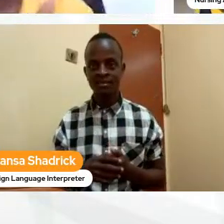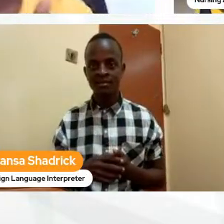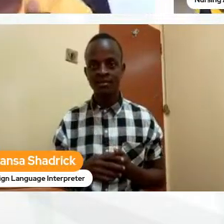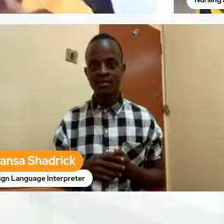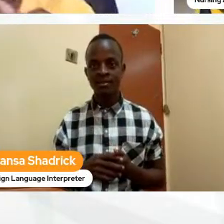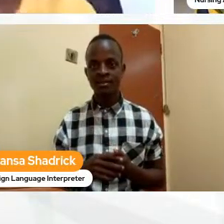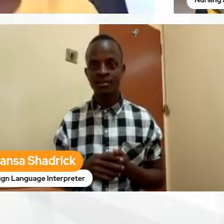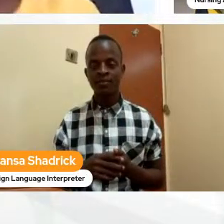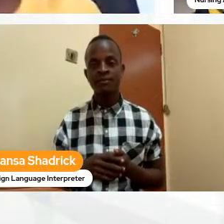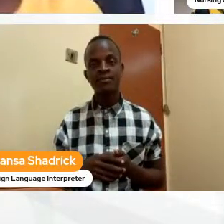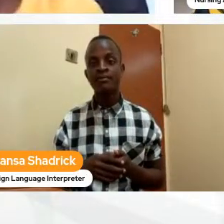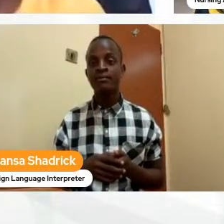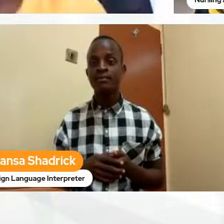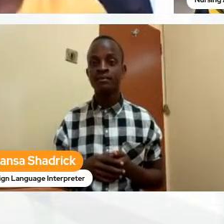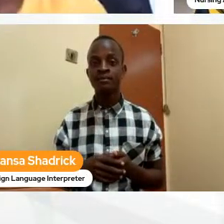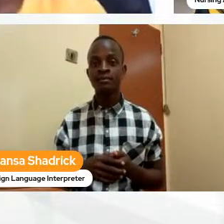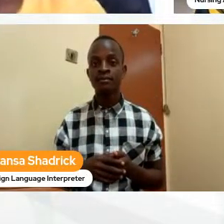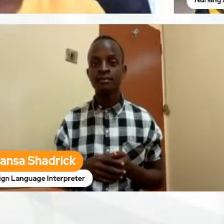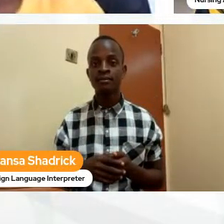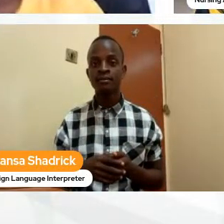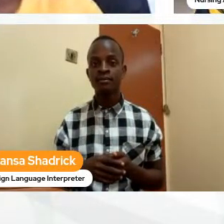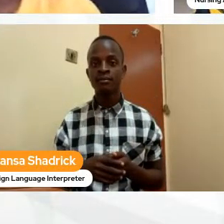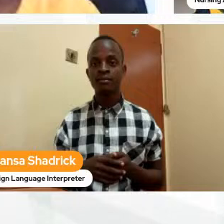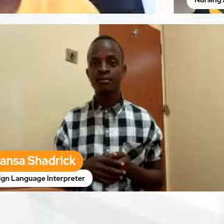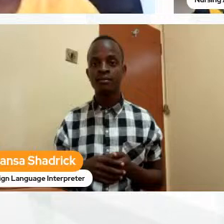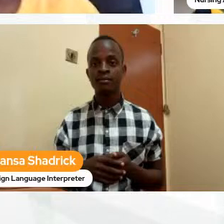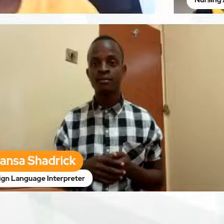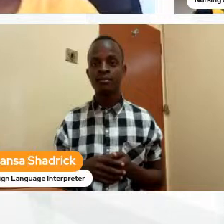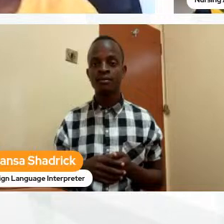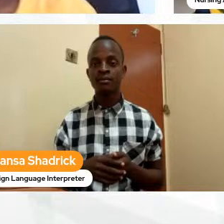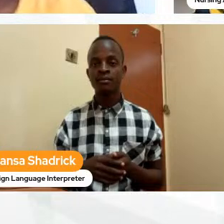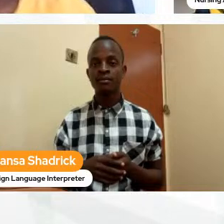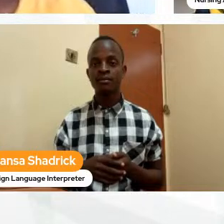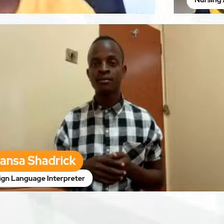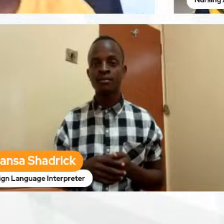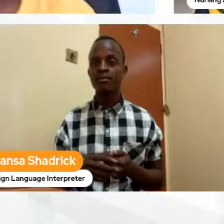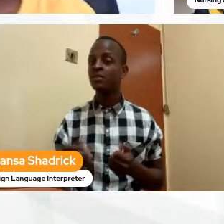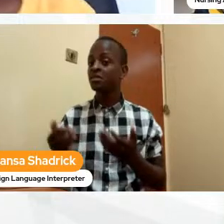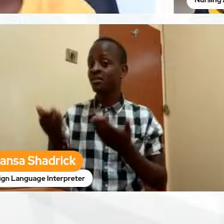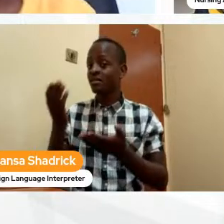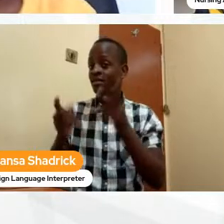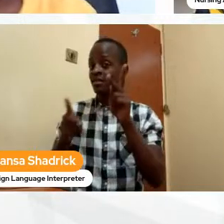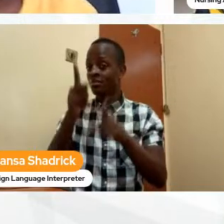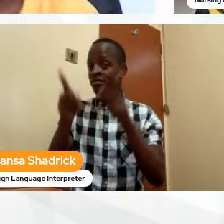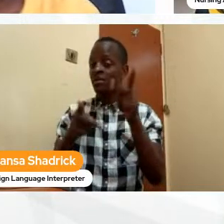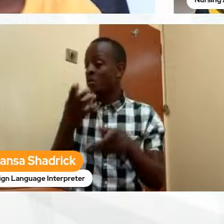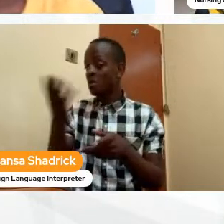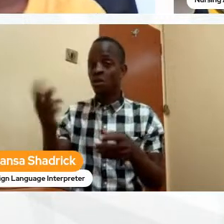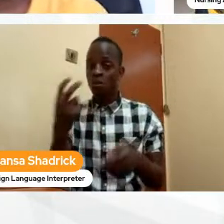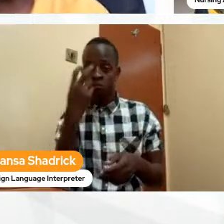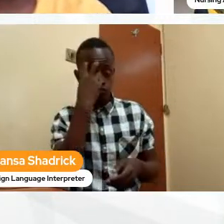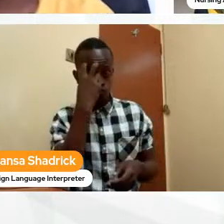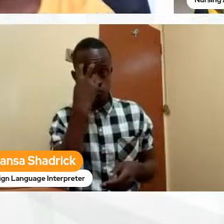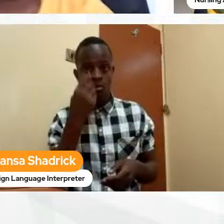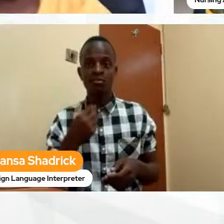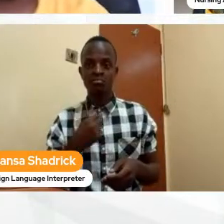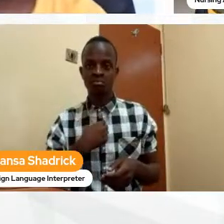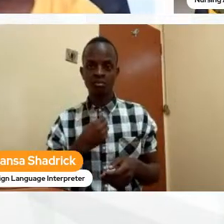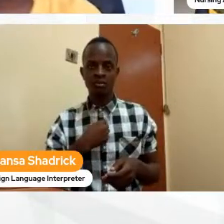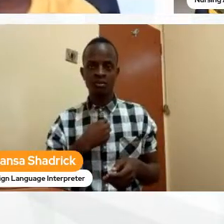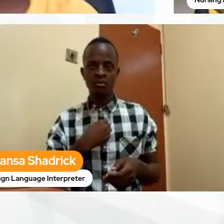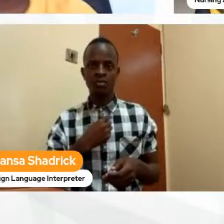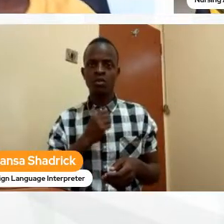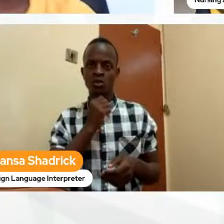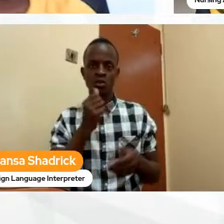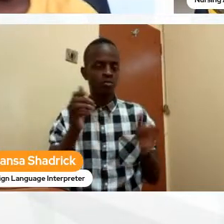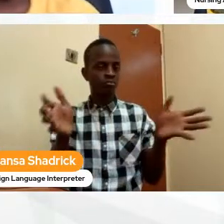Otherwise, you never know. You never know what. It's the people who are choosing. Yeah, but otherwise, I would just like to yeah.